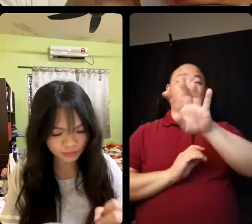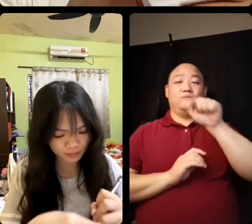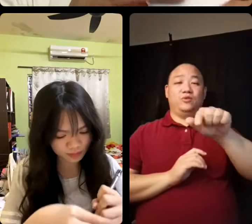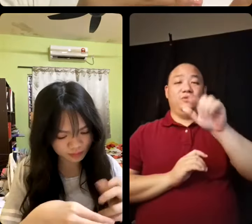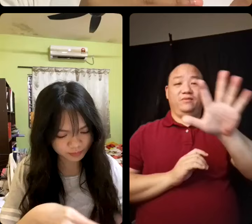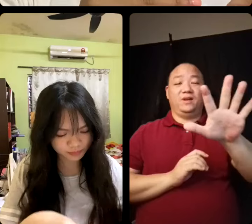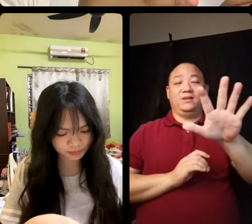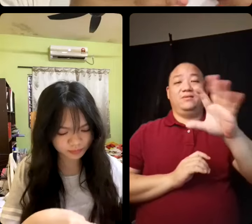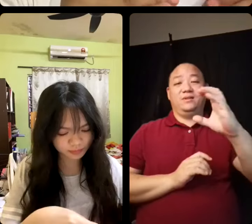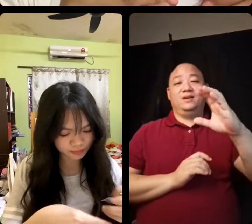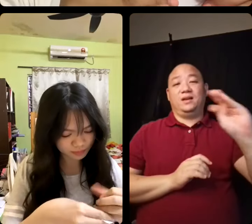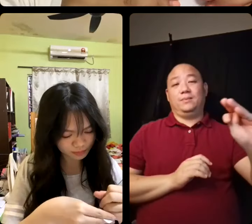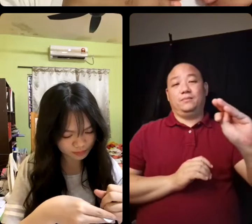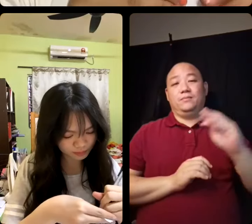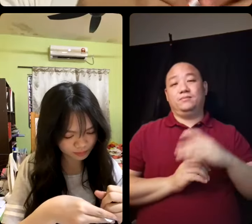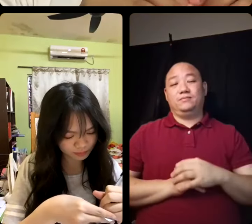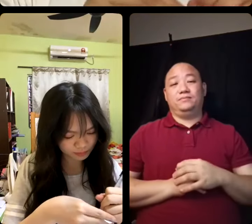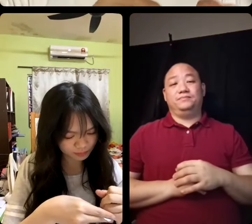4.5.